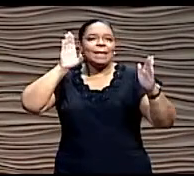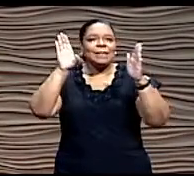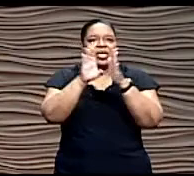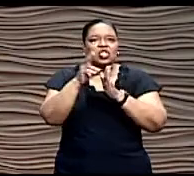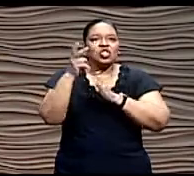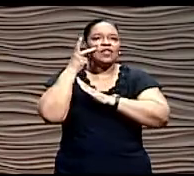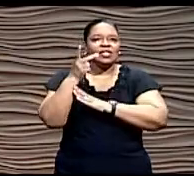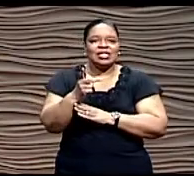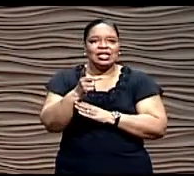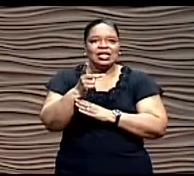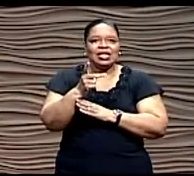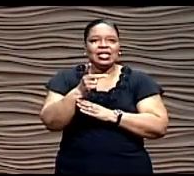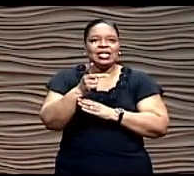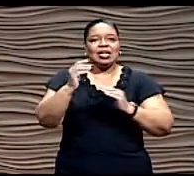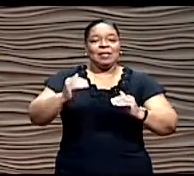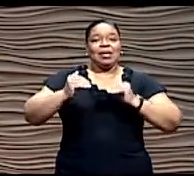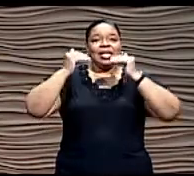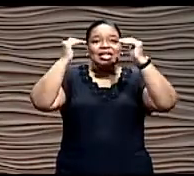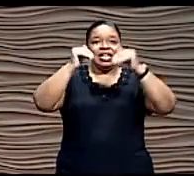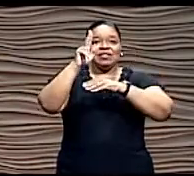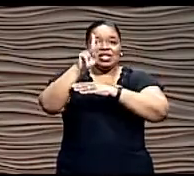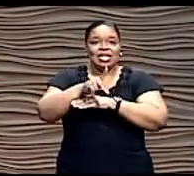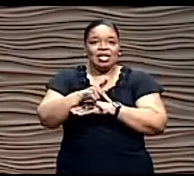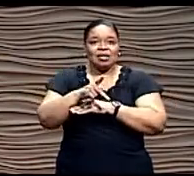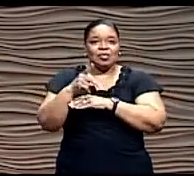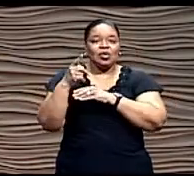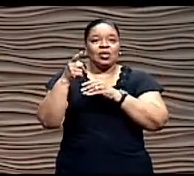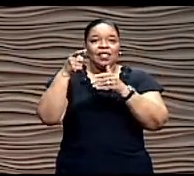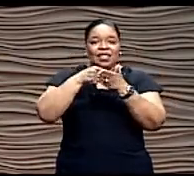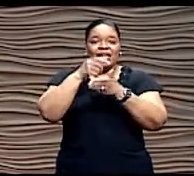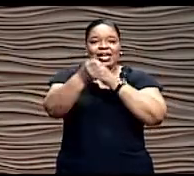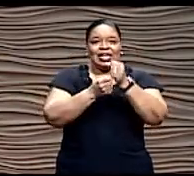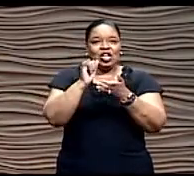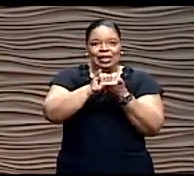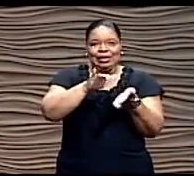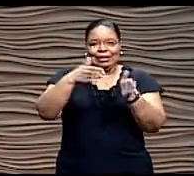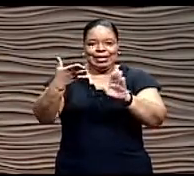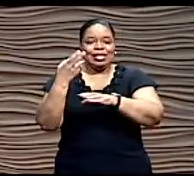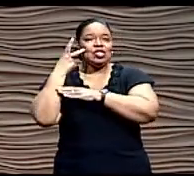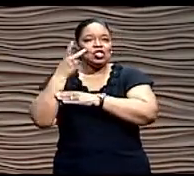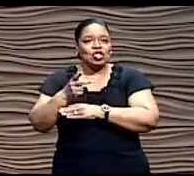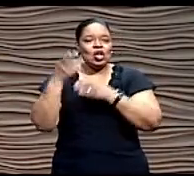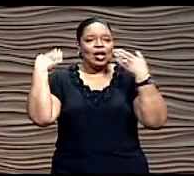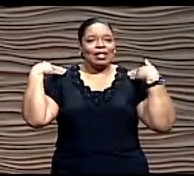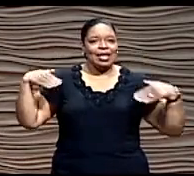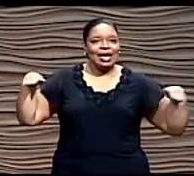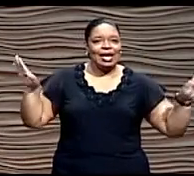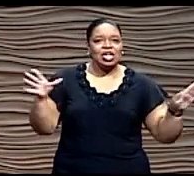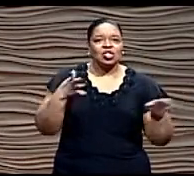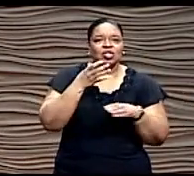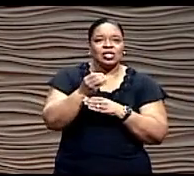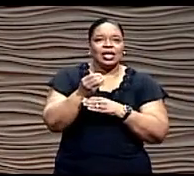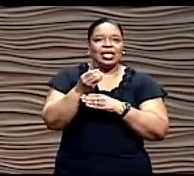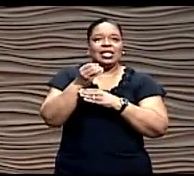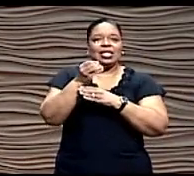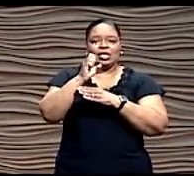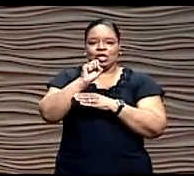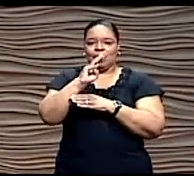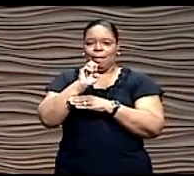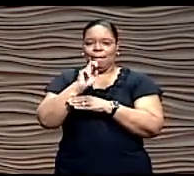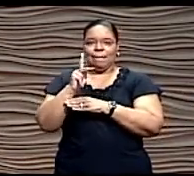seeing Uzziah lifted up in that year, rather, when Uzziah died, and you saw the angels and the smoke